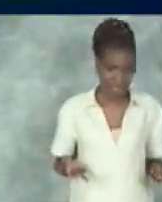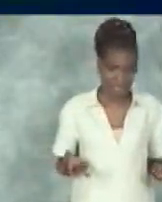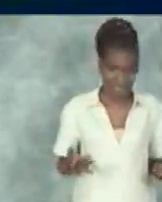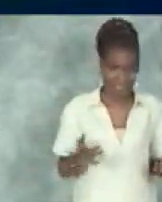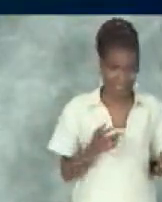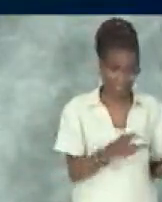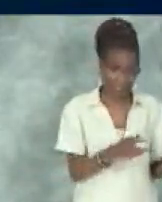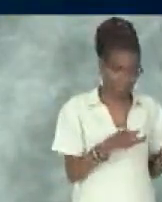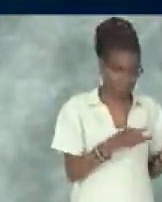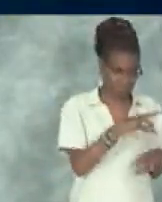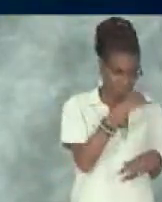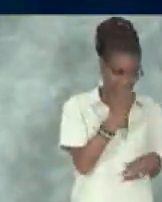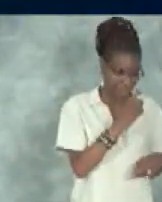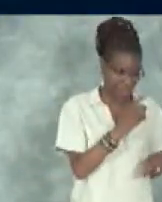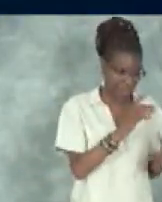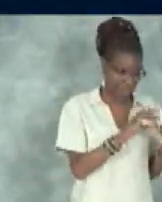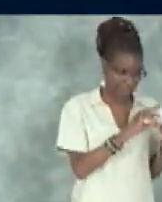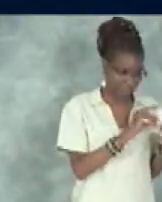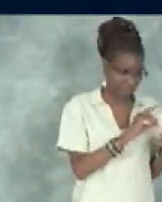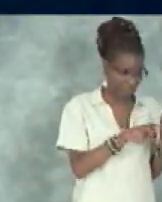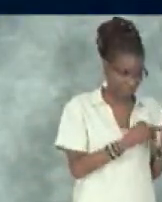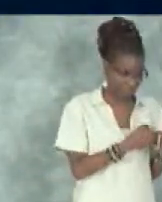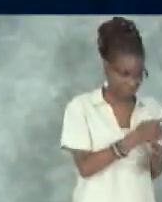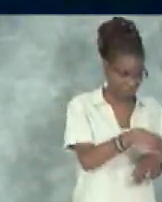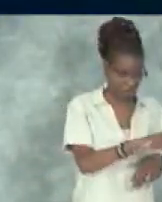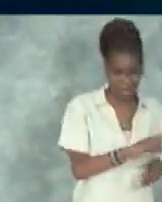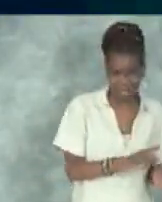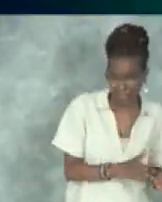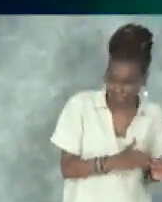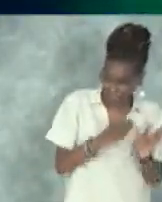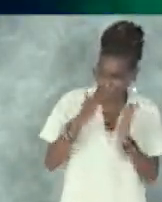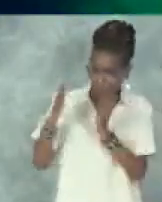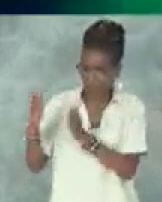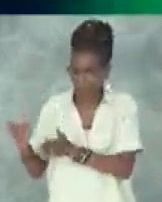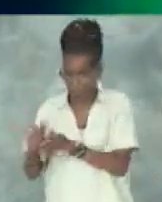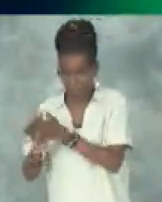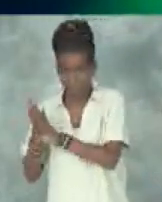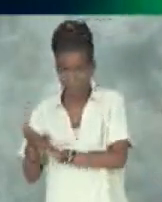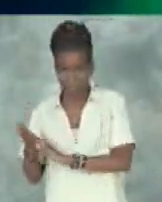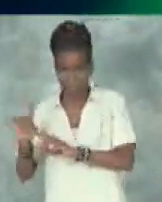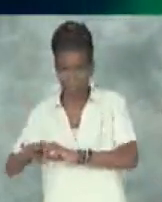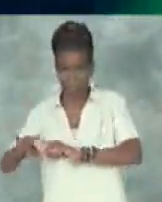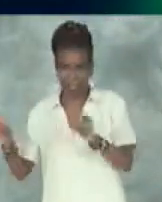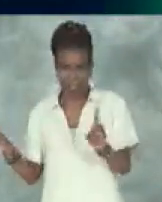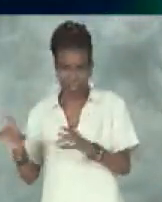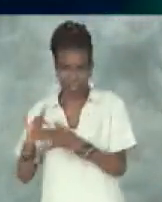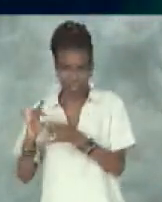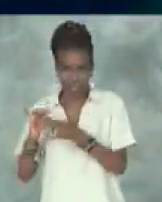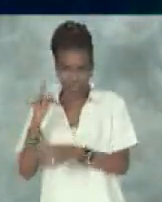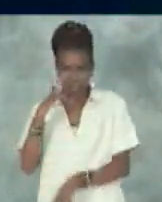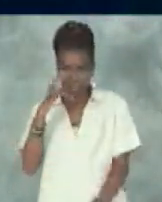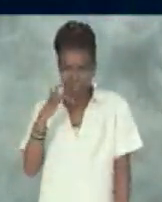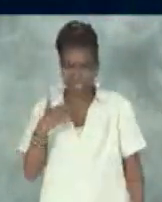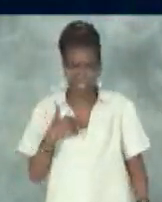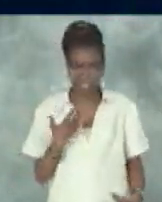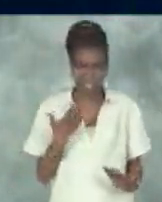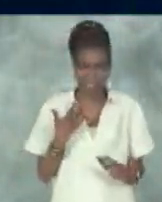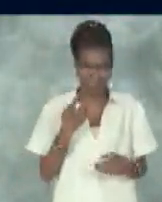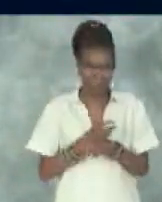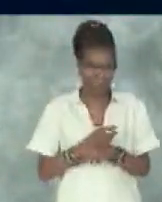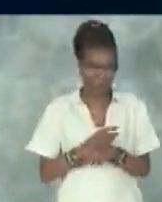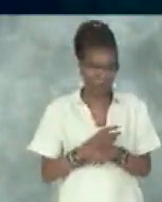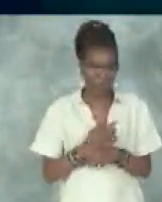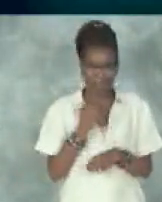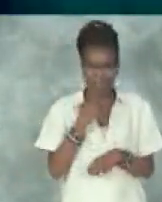problematizes our understanding of the text. And so that it becomes difficult to call yourself a Christian if